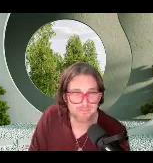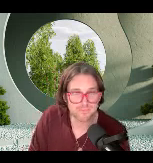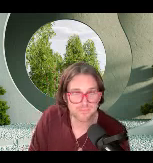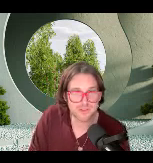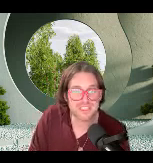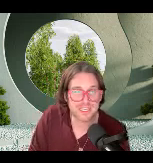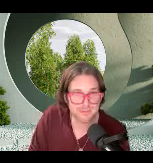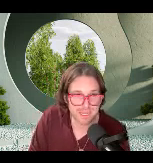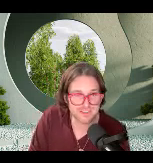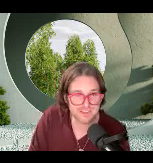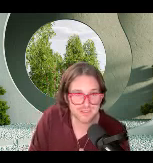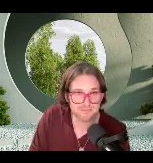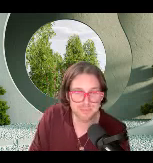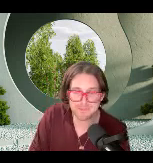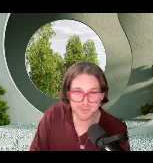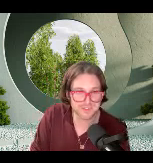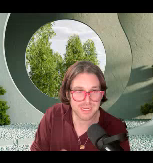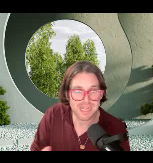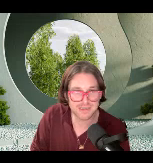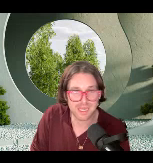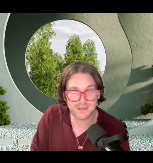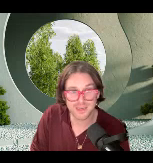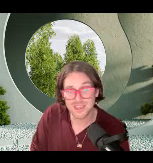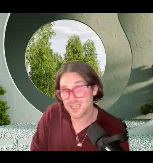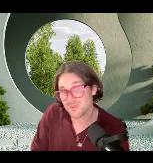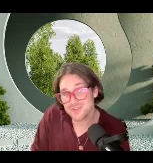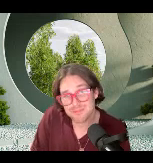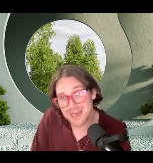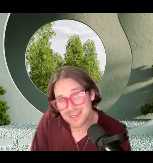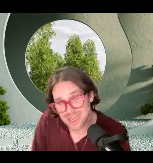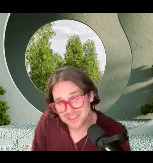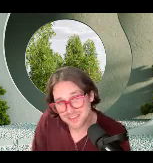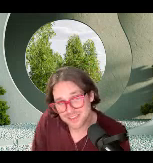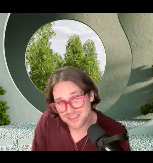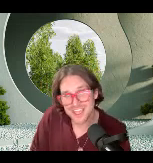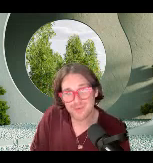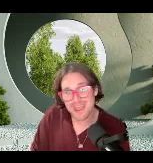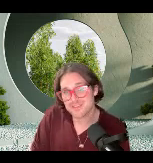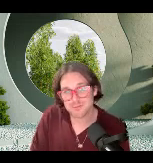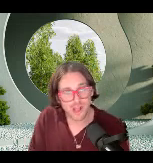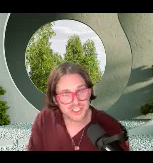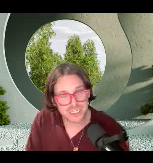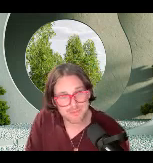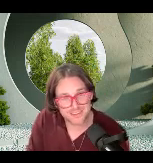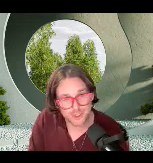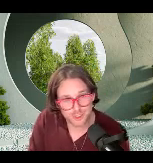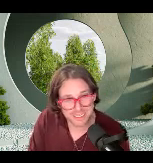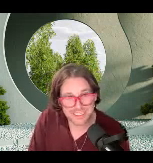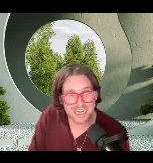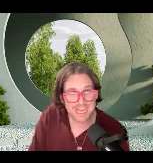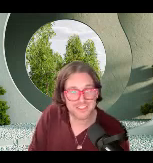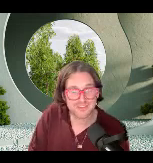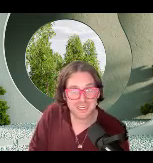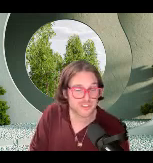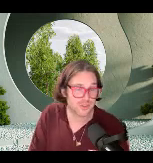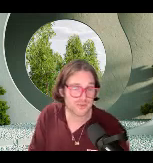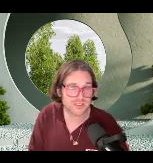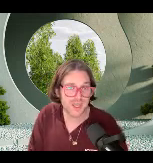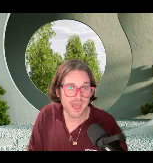those text-based papers and content? Can we do some podcasts? Can we have some project-based learning? Can